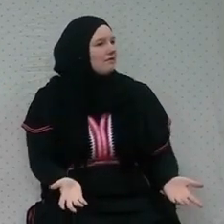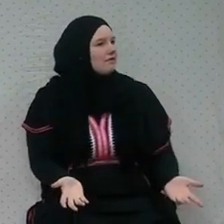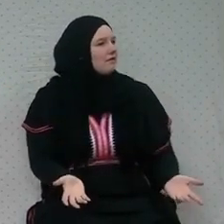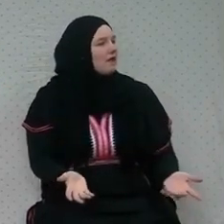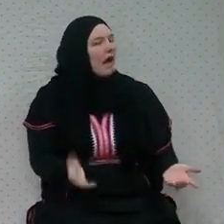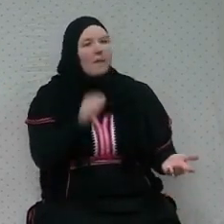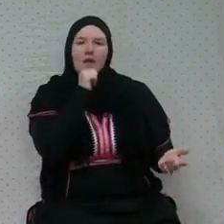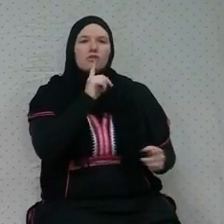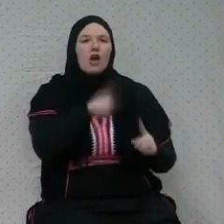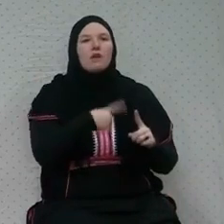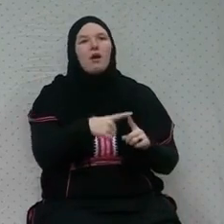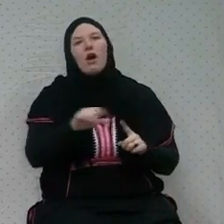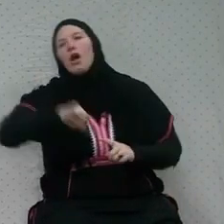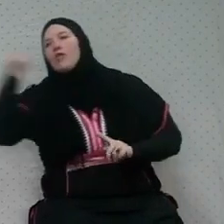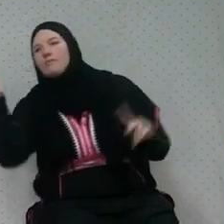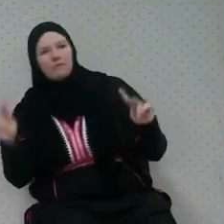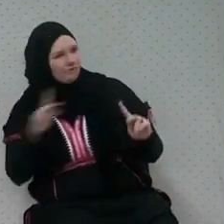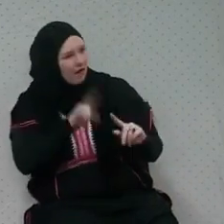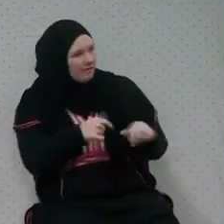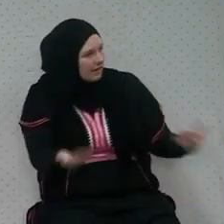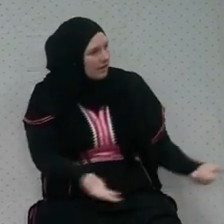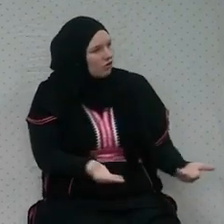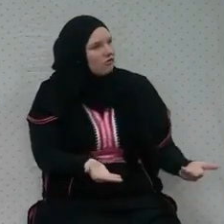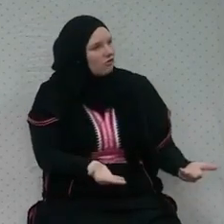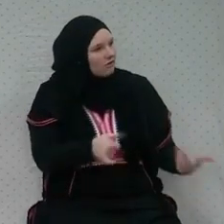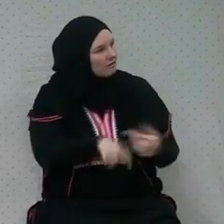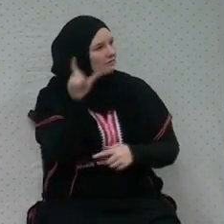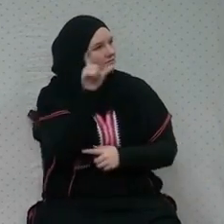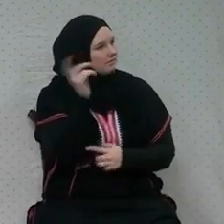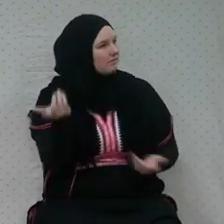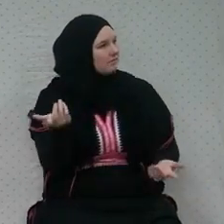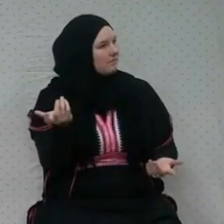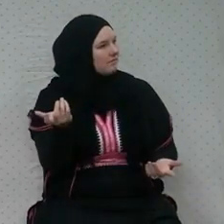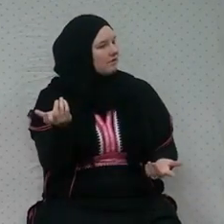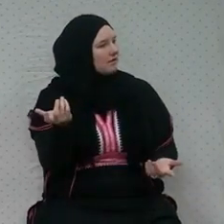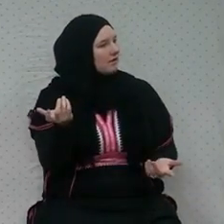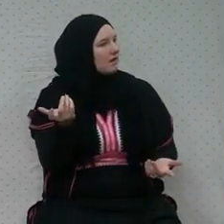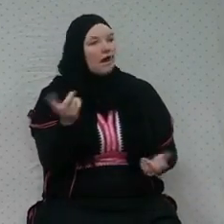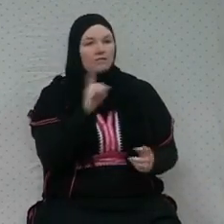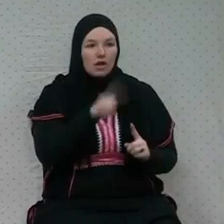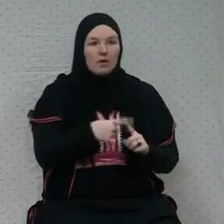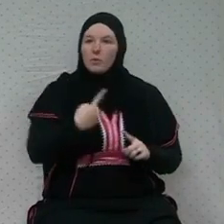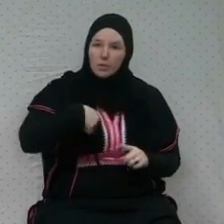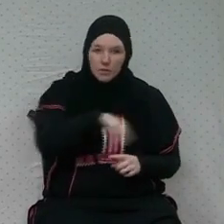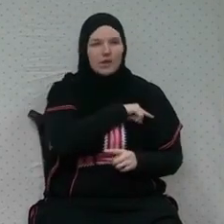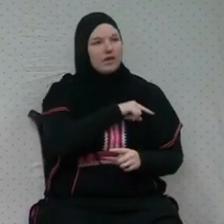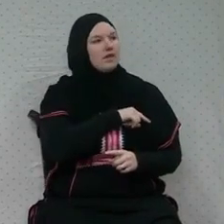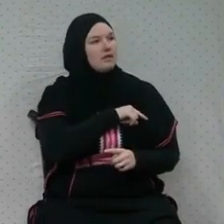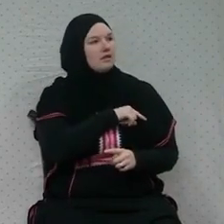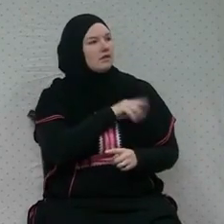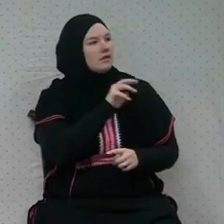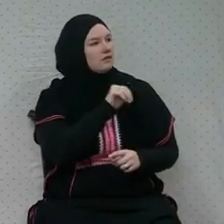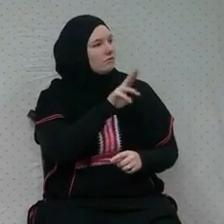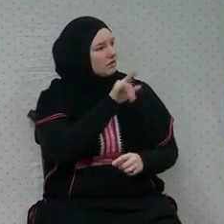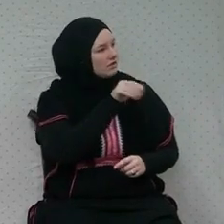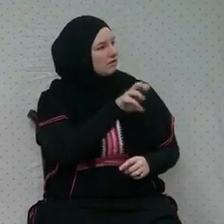or non-Muslims or the black media. We're talking about what we Muslims are doing when it comes